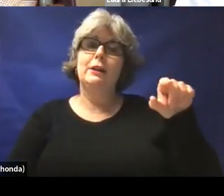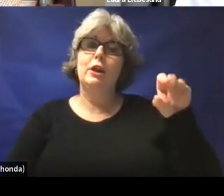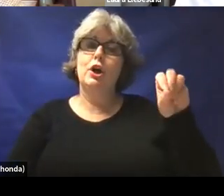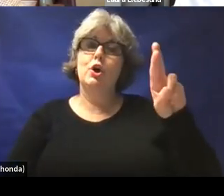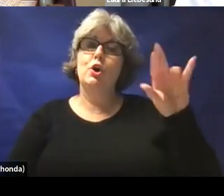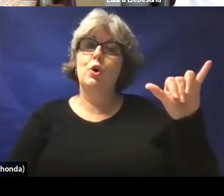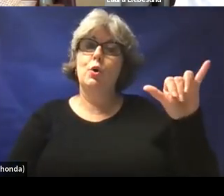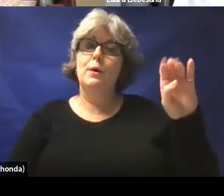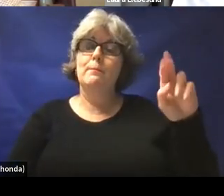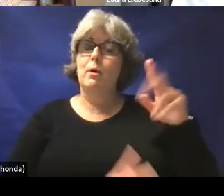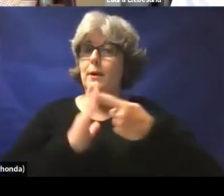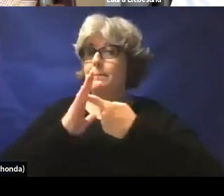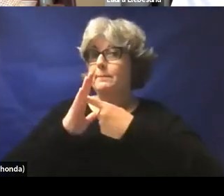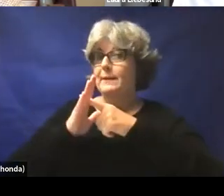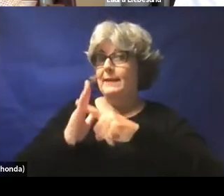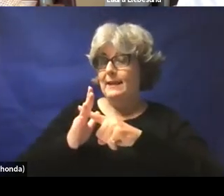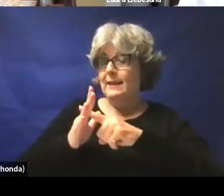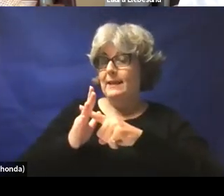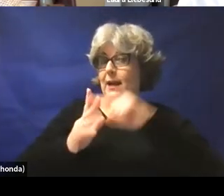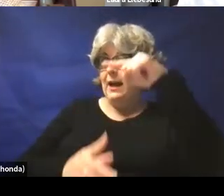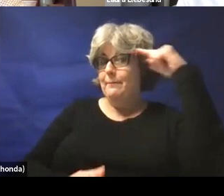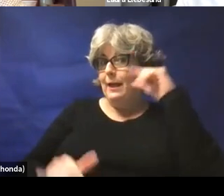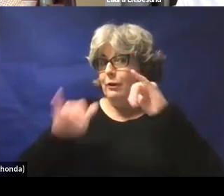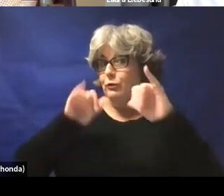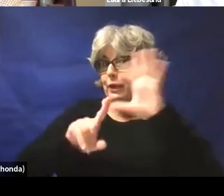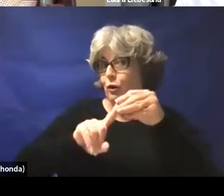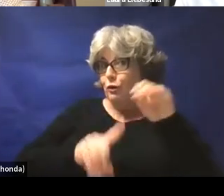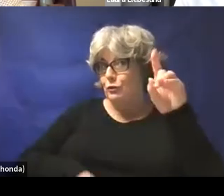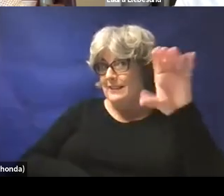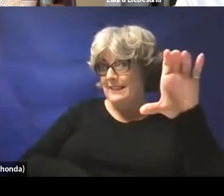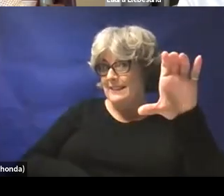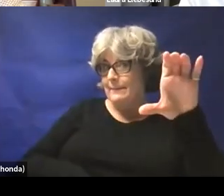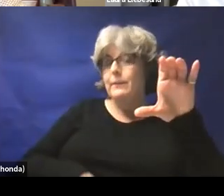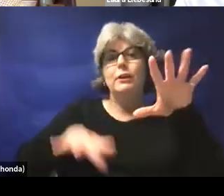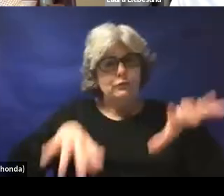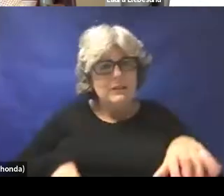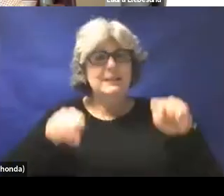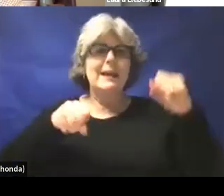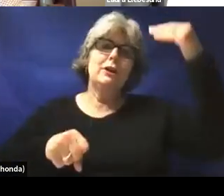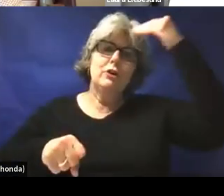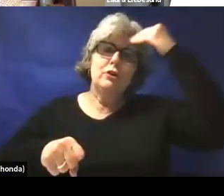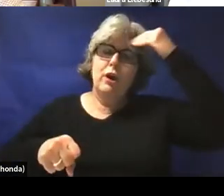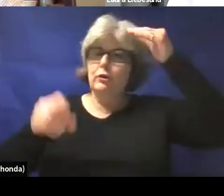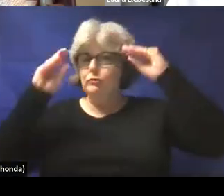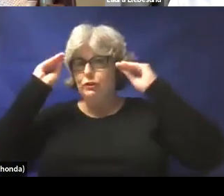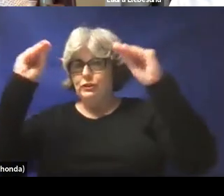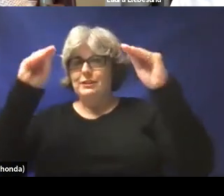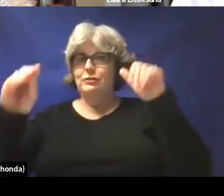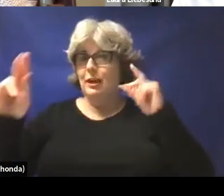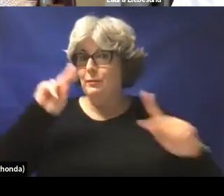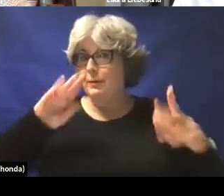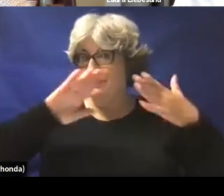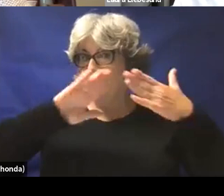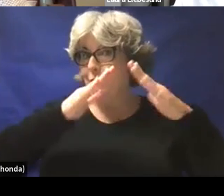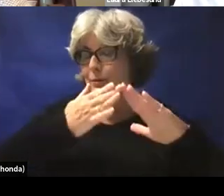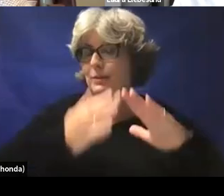was called The Beginnings of Black Drinking Culture in DC. So she is taking that knowledge and sharing it with the community.